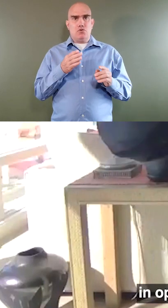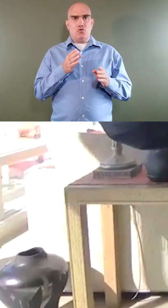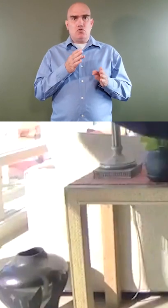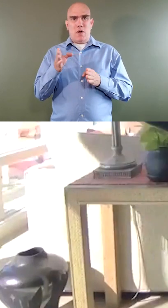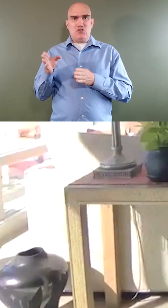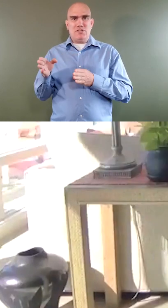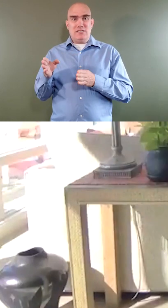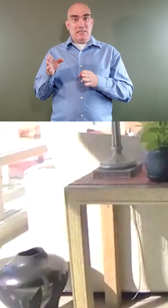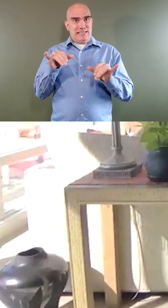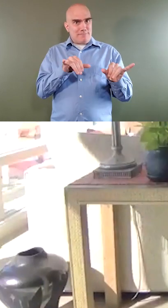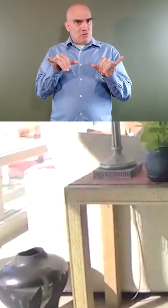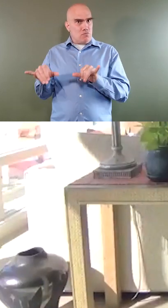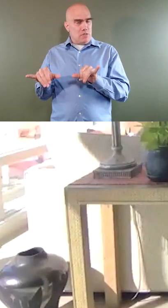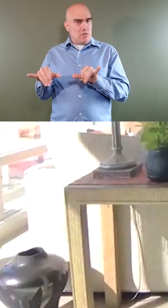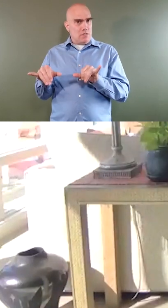asymmetrically,